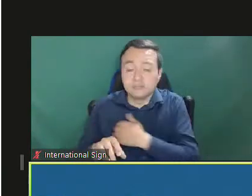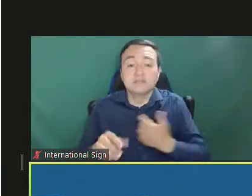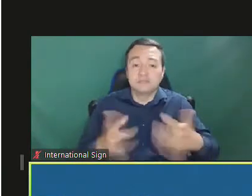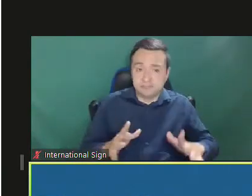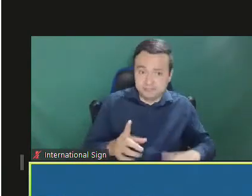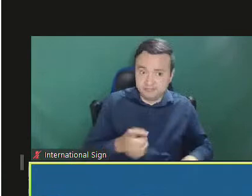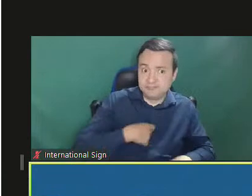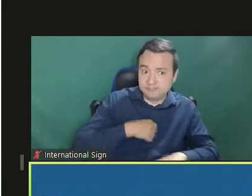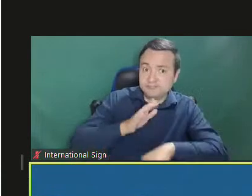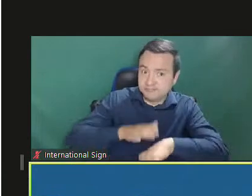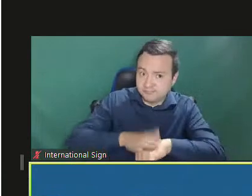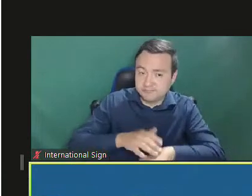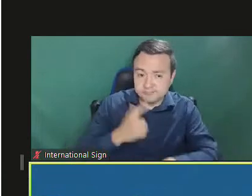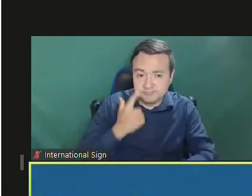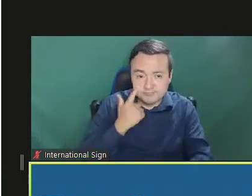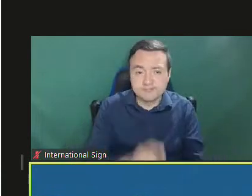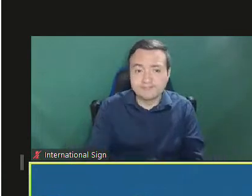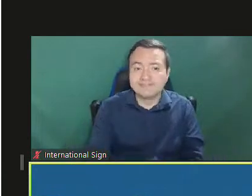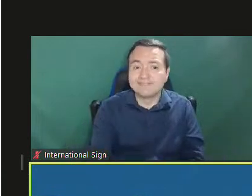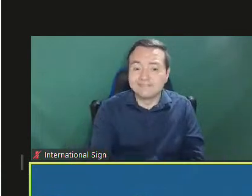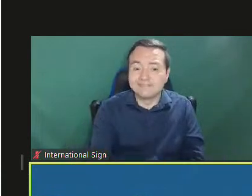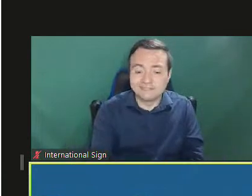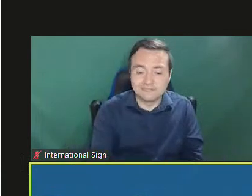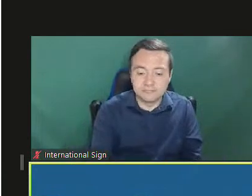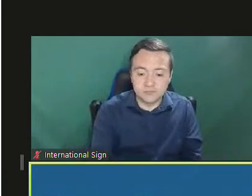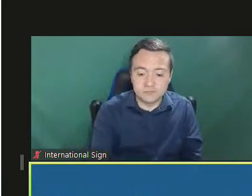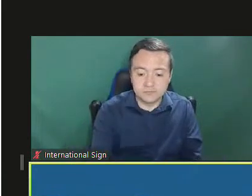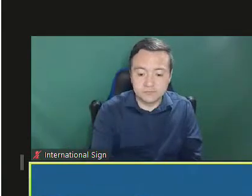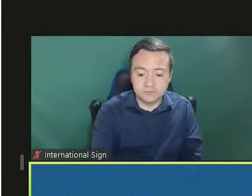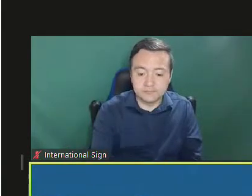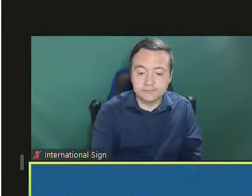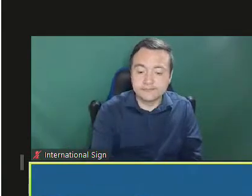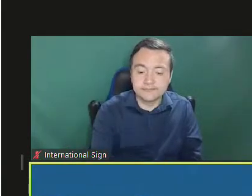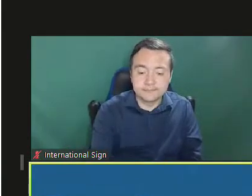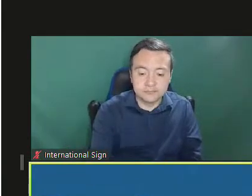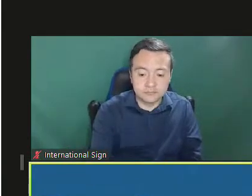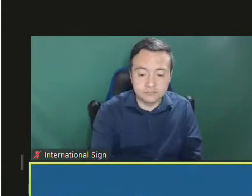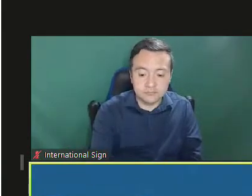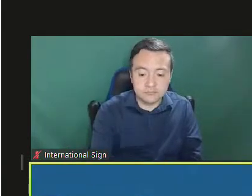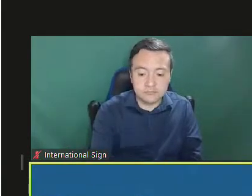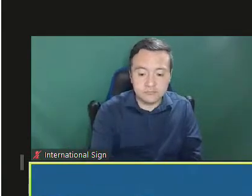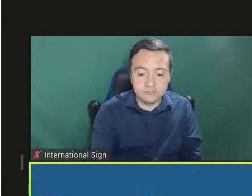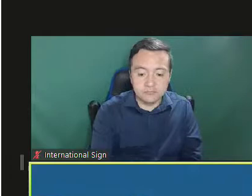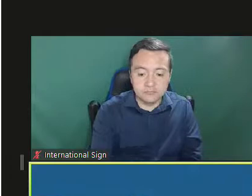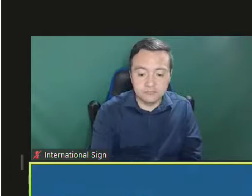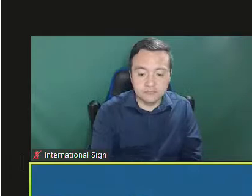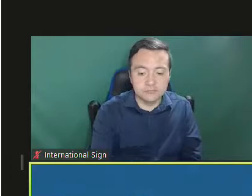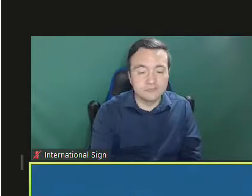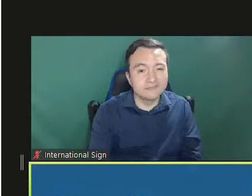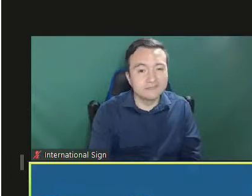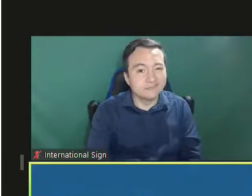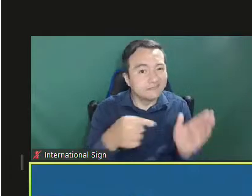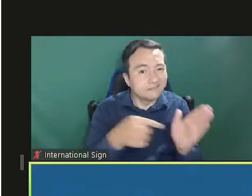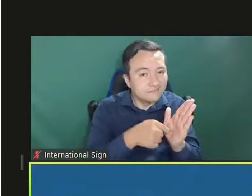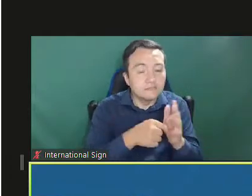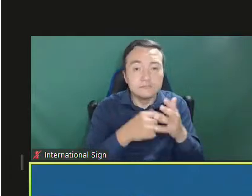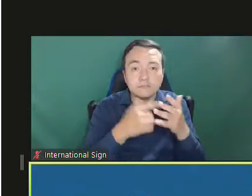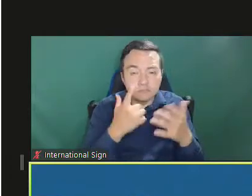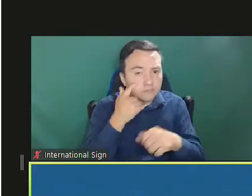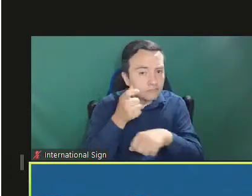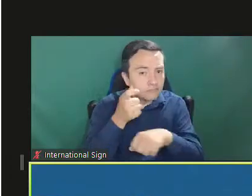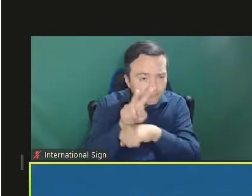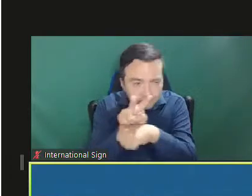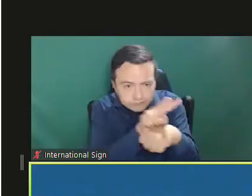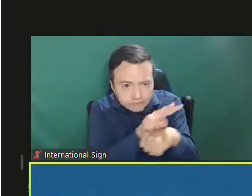periodically monitors progress in this indicator in the Americas in the context of monitoring the Empower package, as well as progress